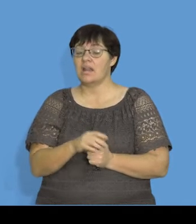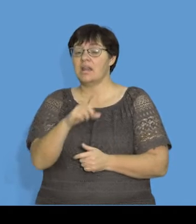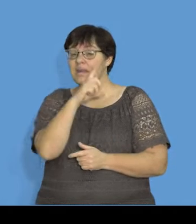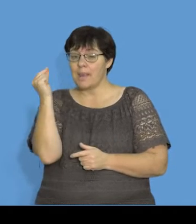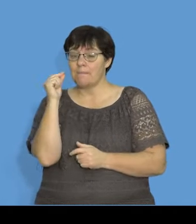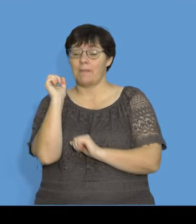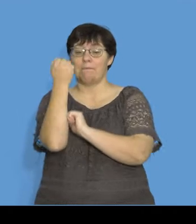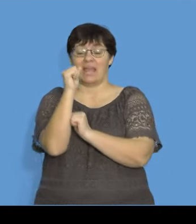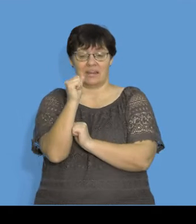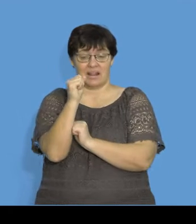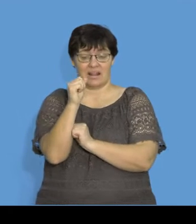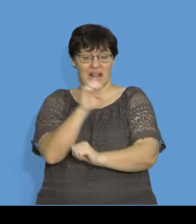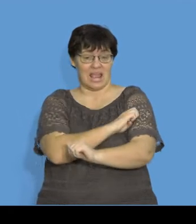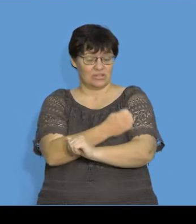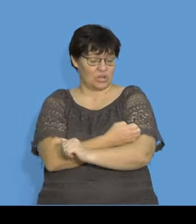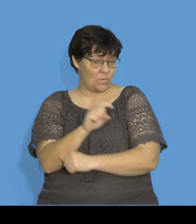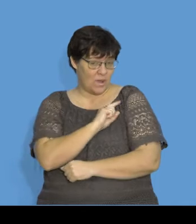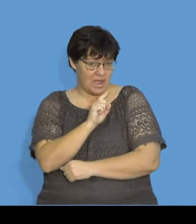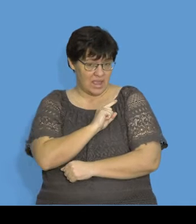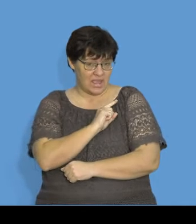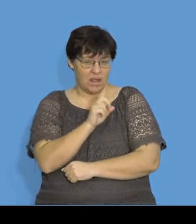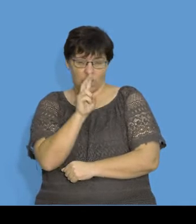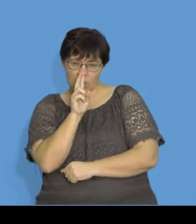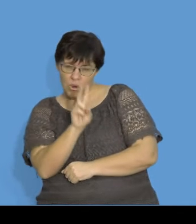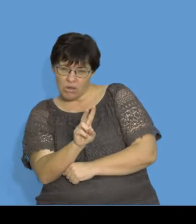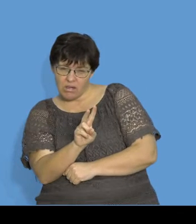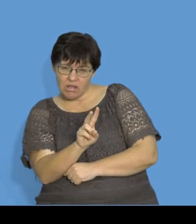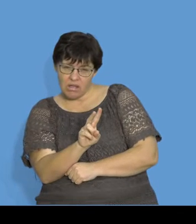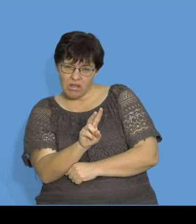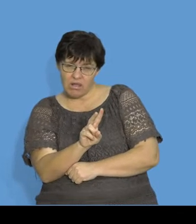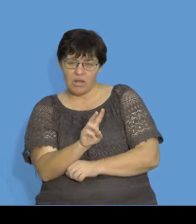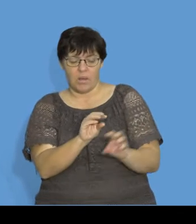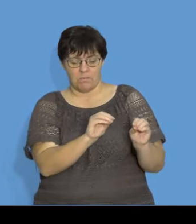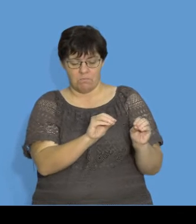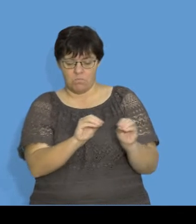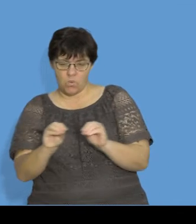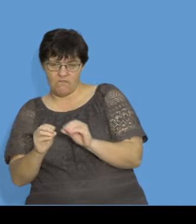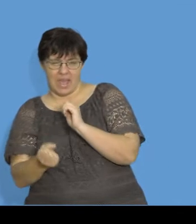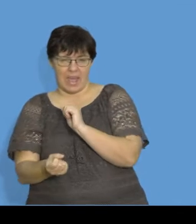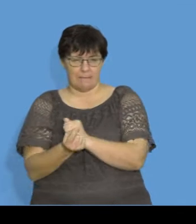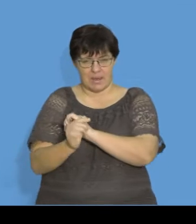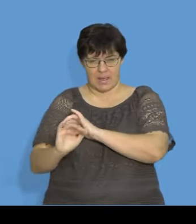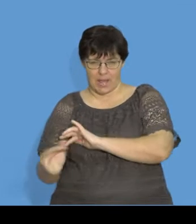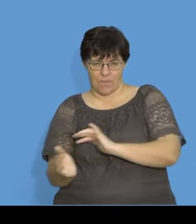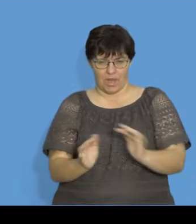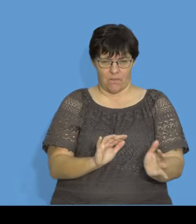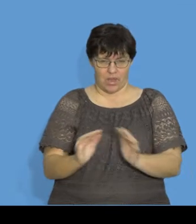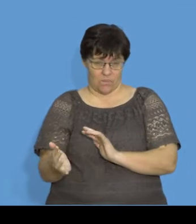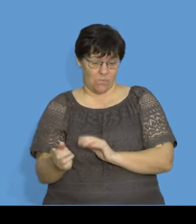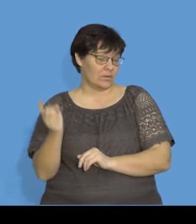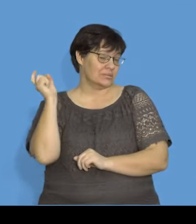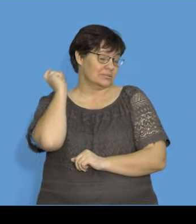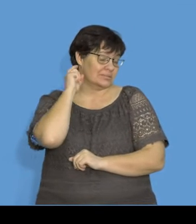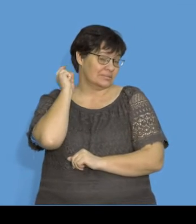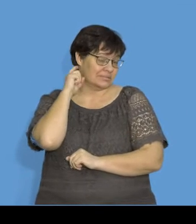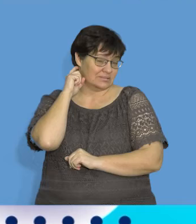called mechanical energy because we're looking at the mechanics of motion. So we have to keep in the back